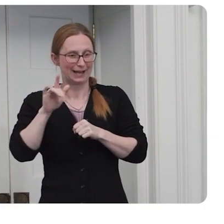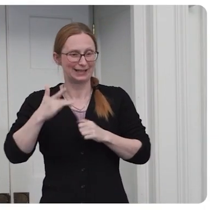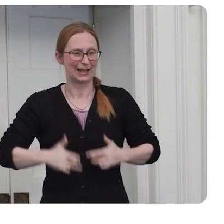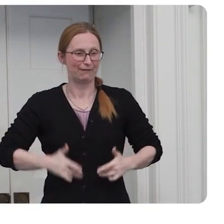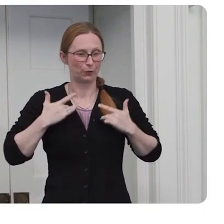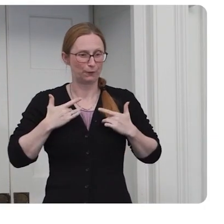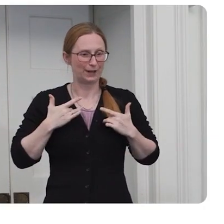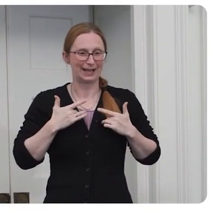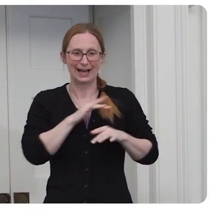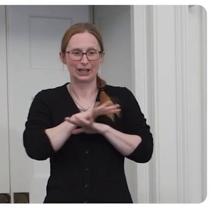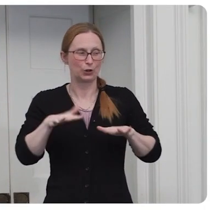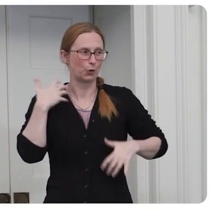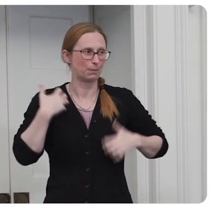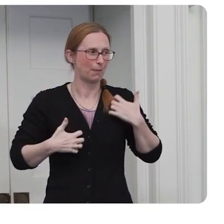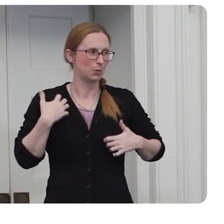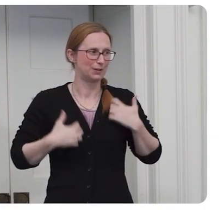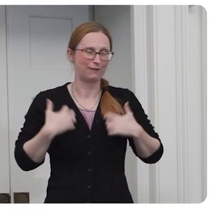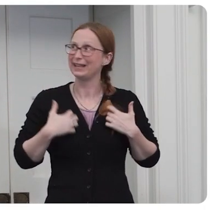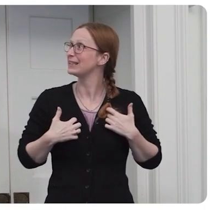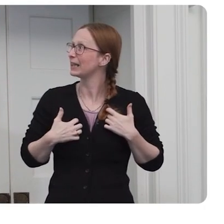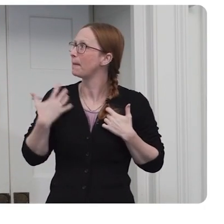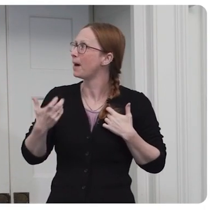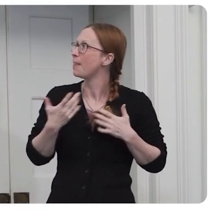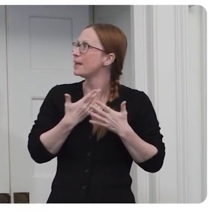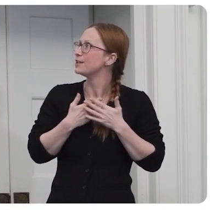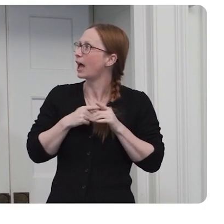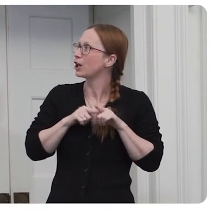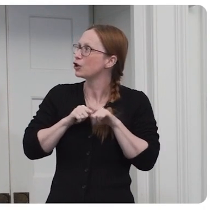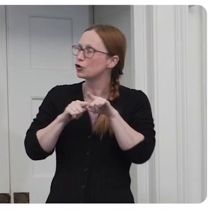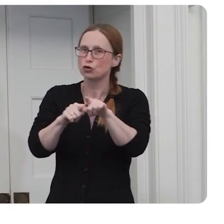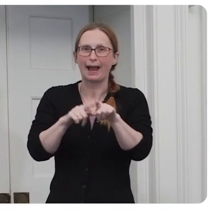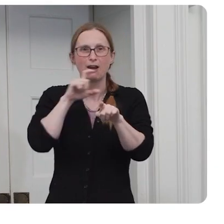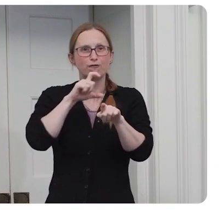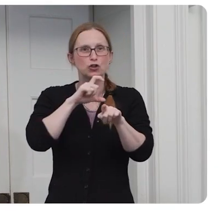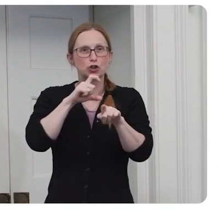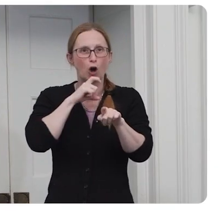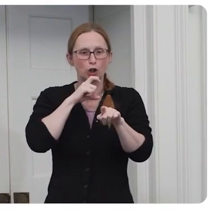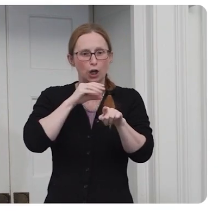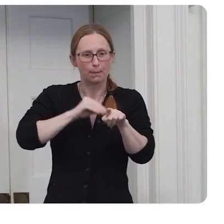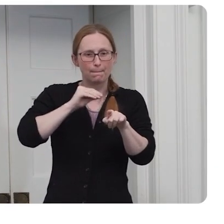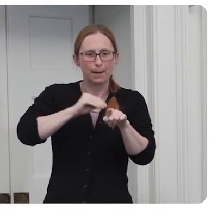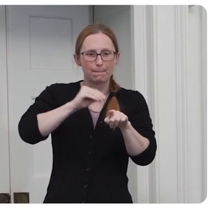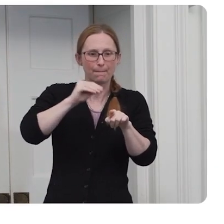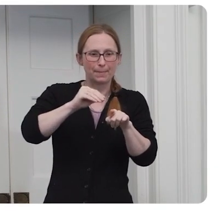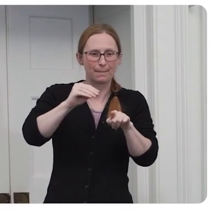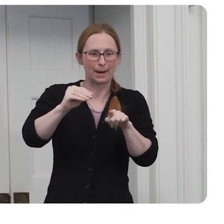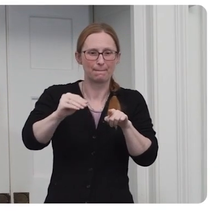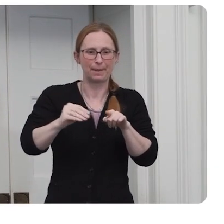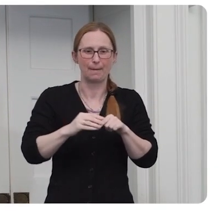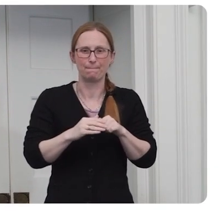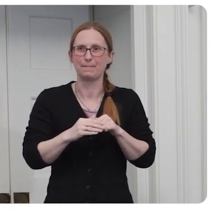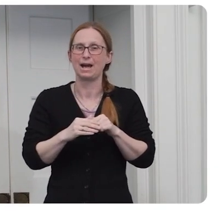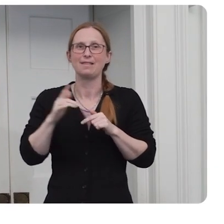Grace, if you were feeling like not motivated, but there was a trail of Mars bars going from your house to the